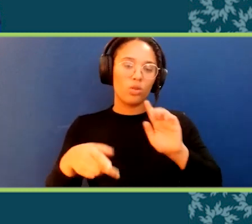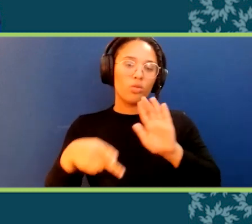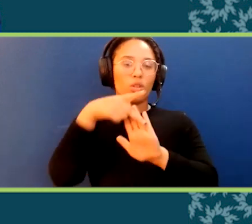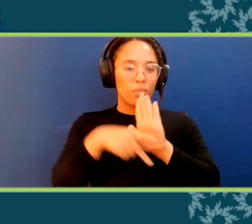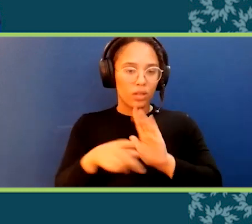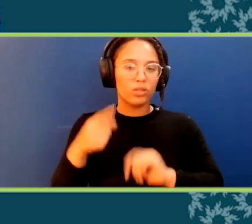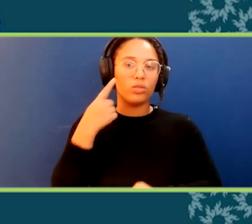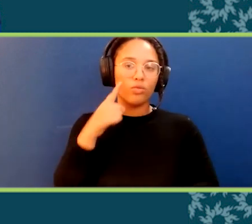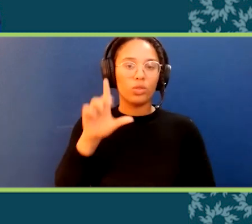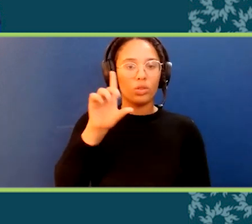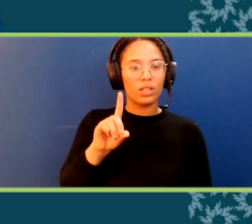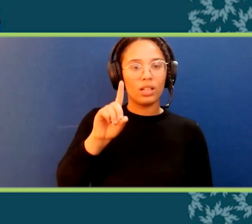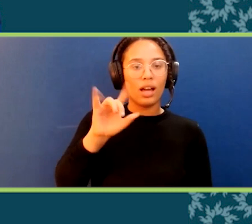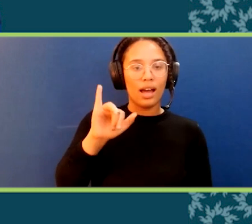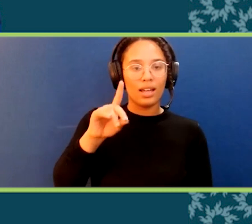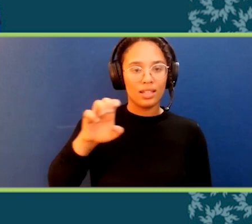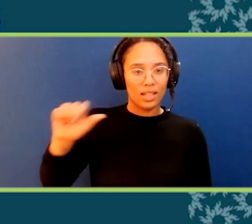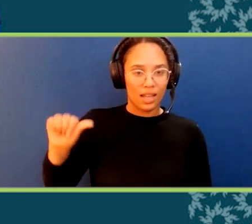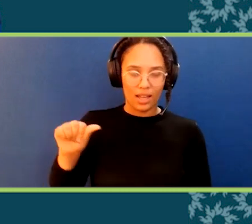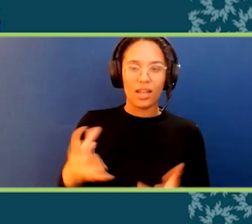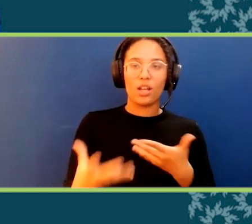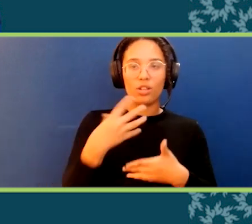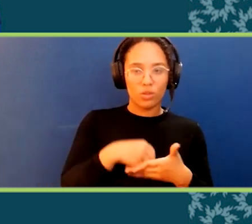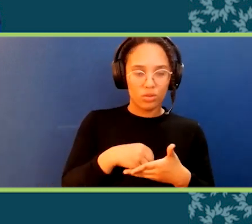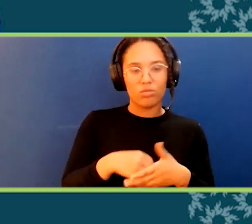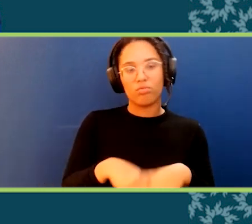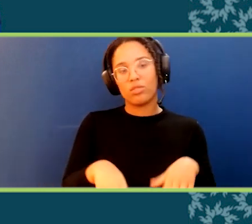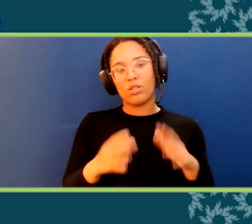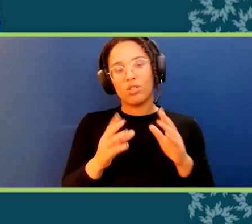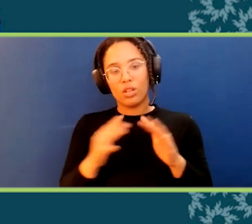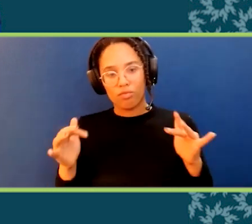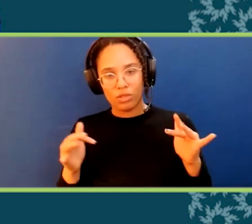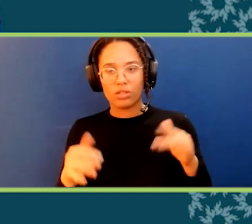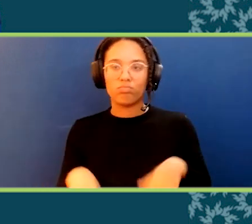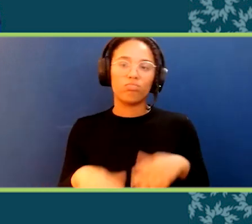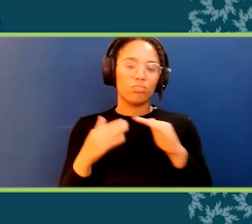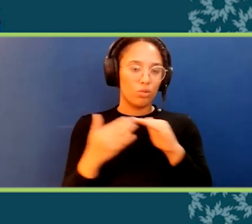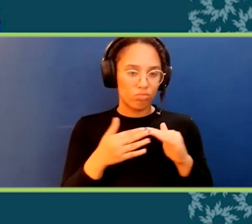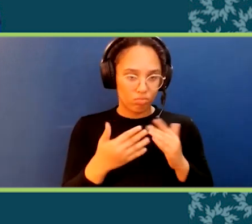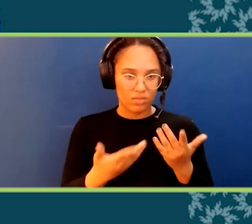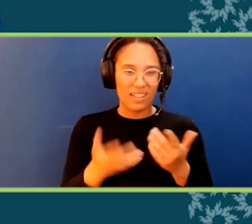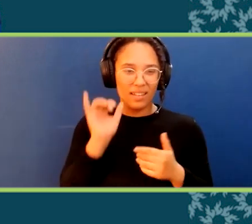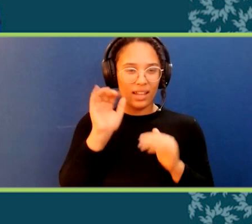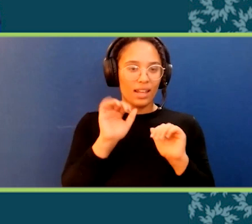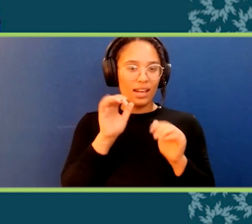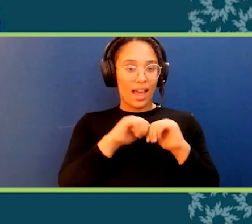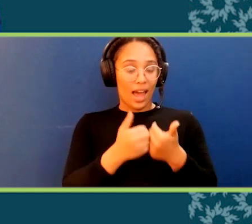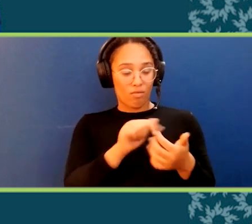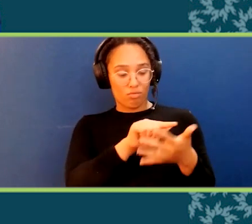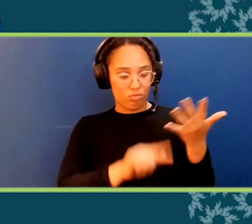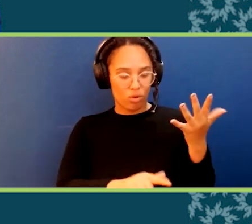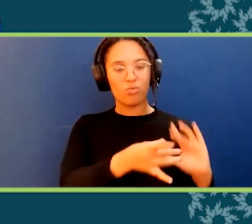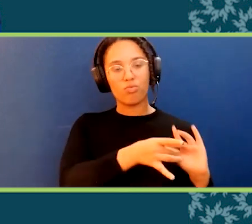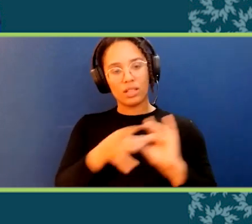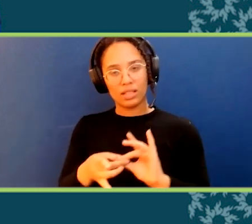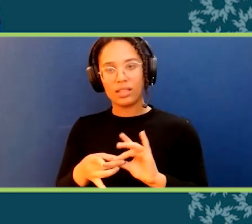use the acronym IDEA as they relate to media, marketing, and communications. As the founder and principal consultant of